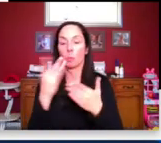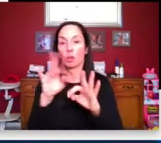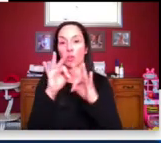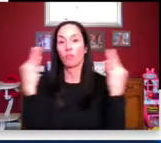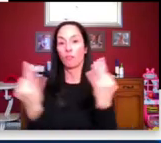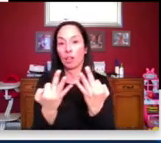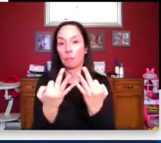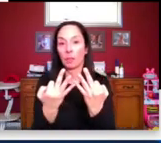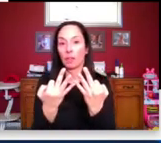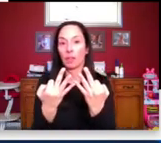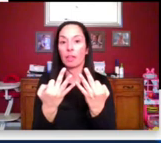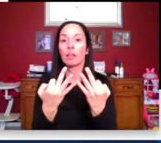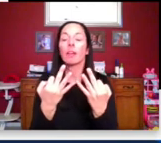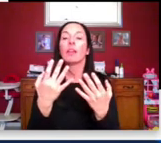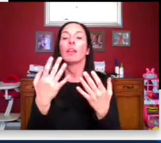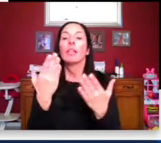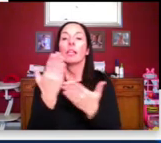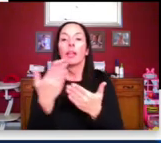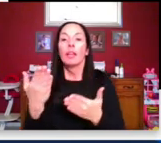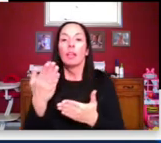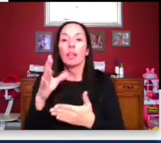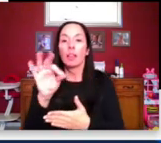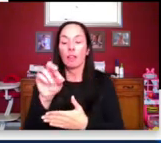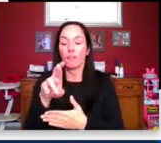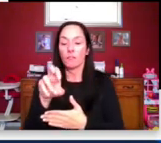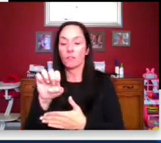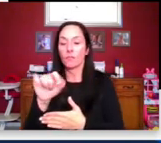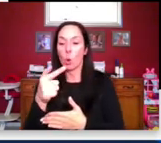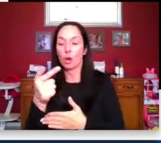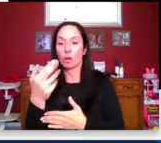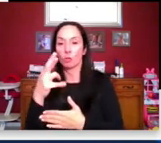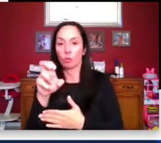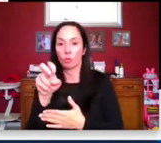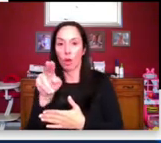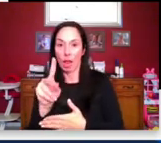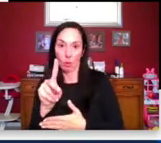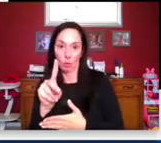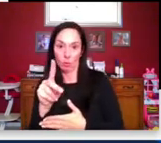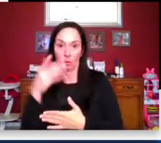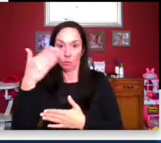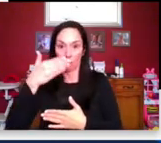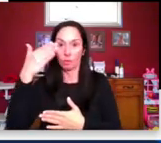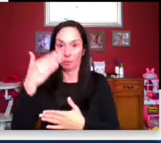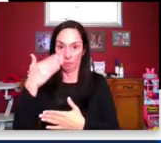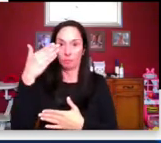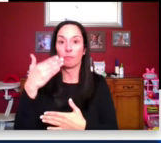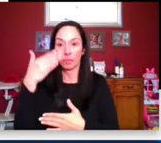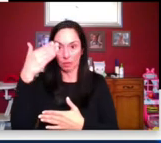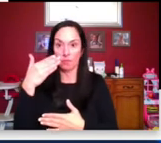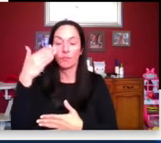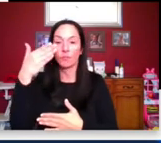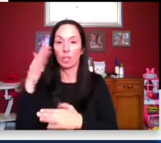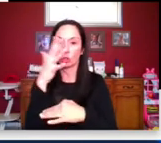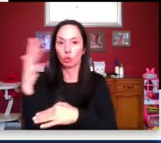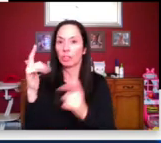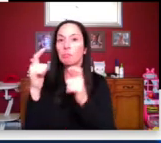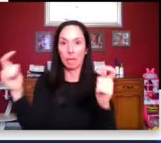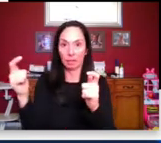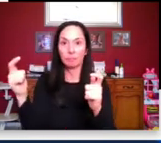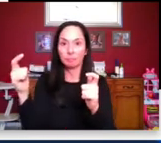in the foreground, in the front, and then the foreground, right in front. The tree is nice and